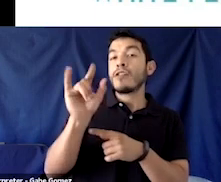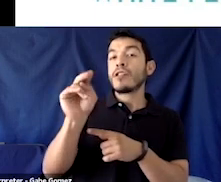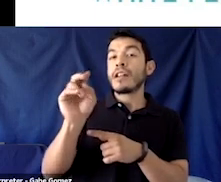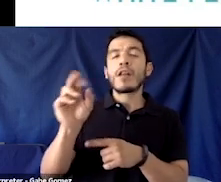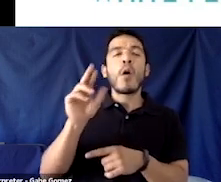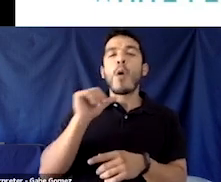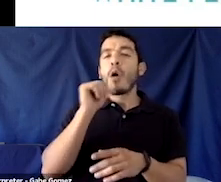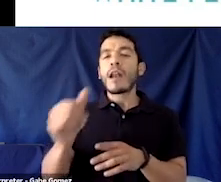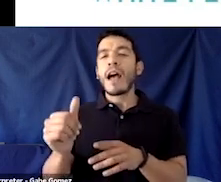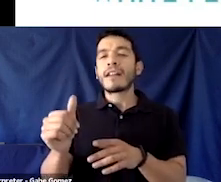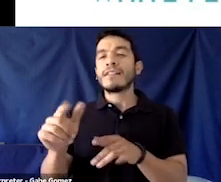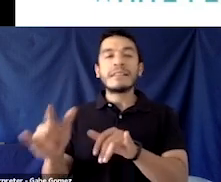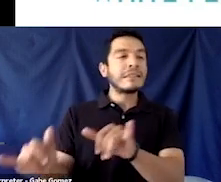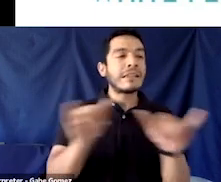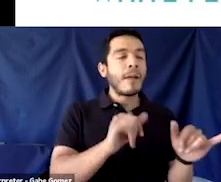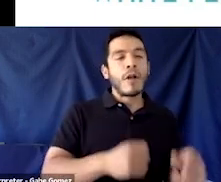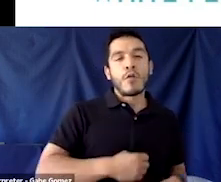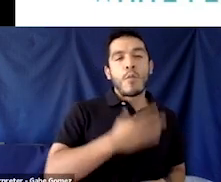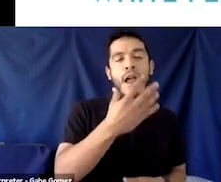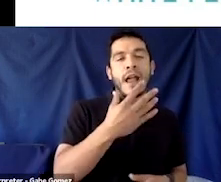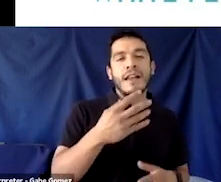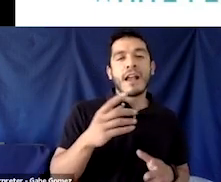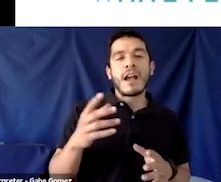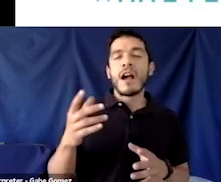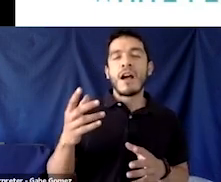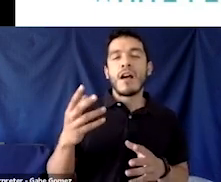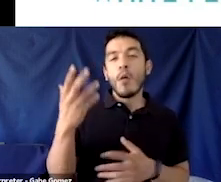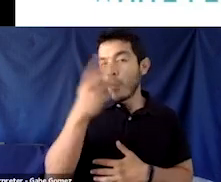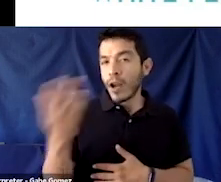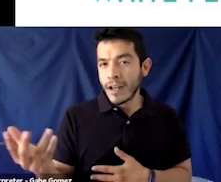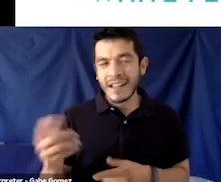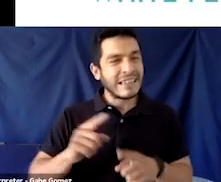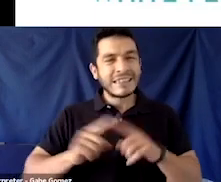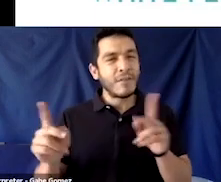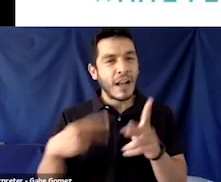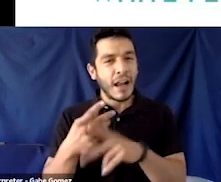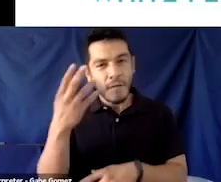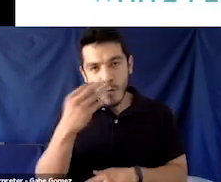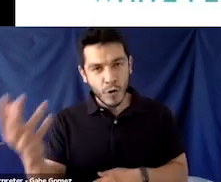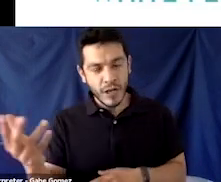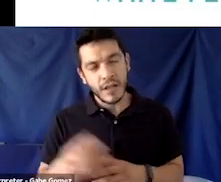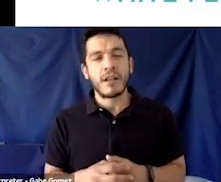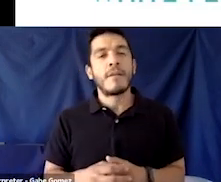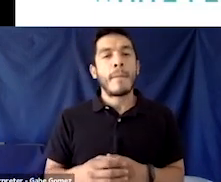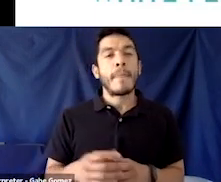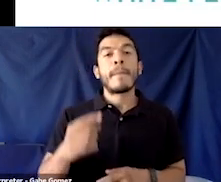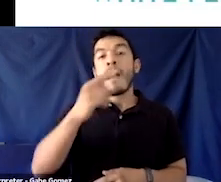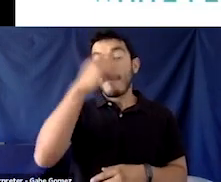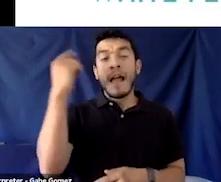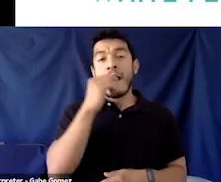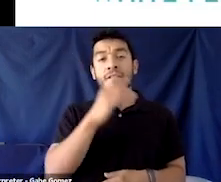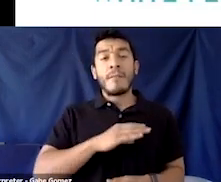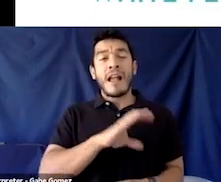white feminine standards of attractiveness. We also find that Black female characters are significantly more likely to be shown as violent